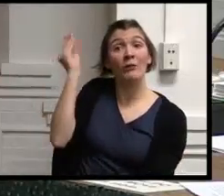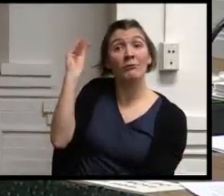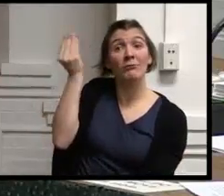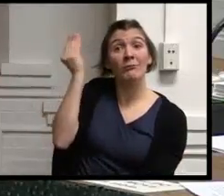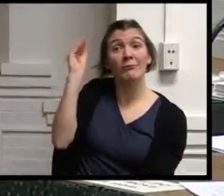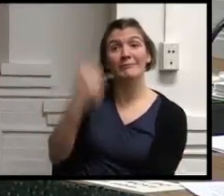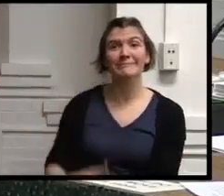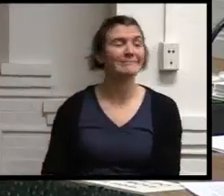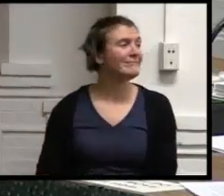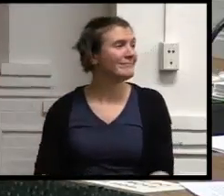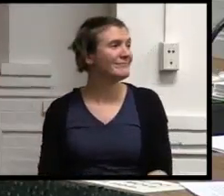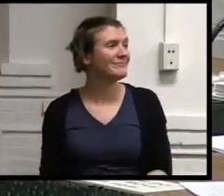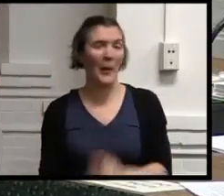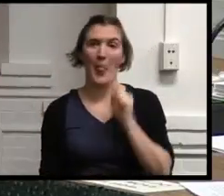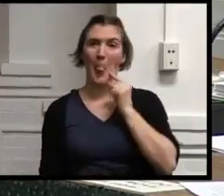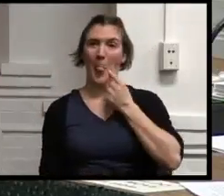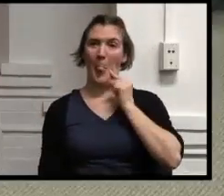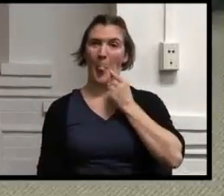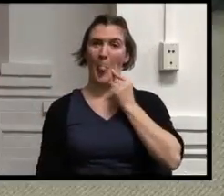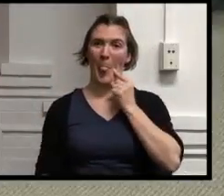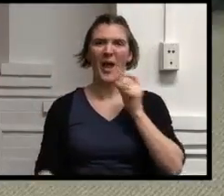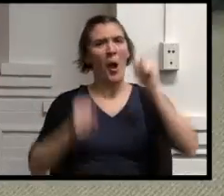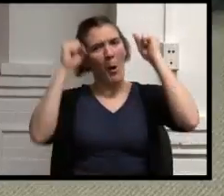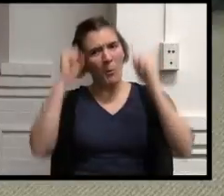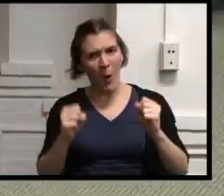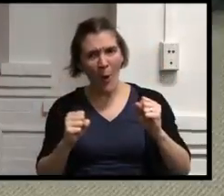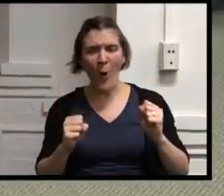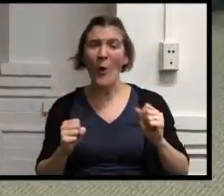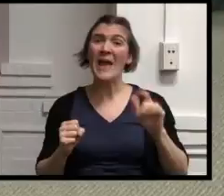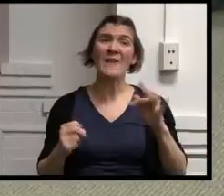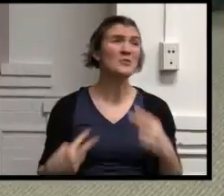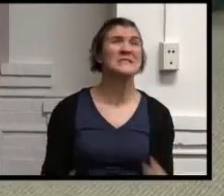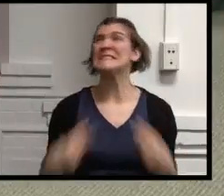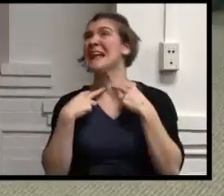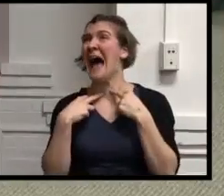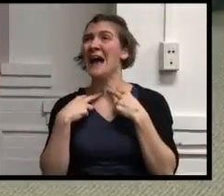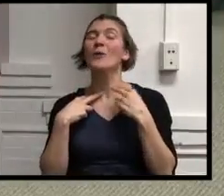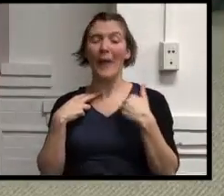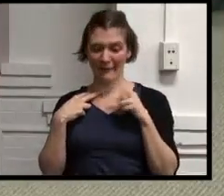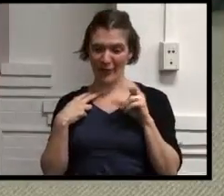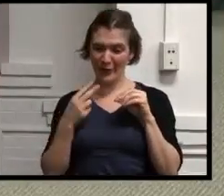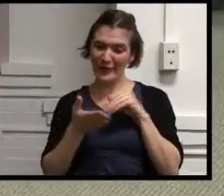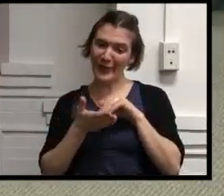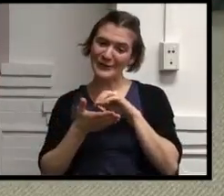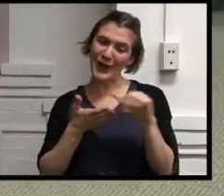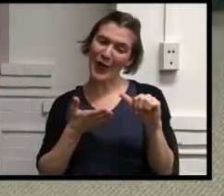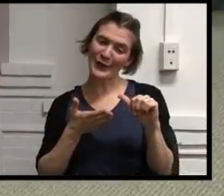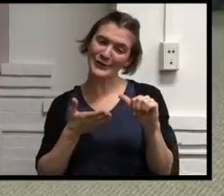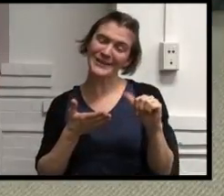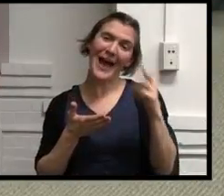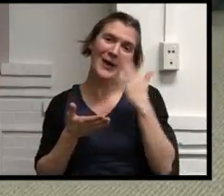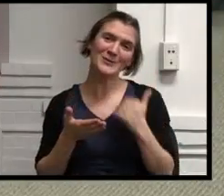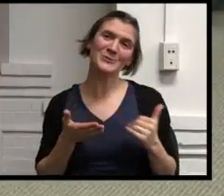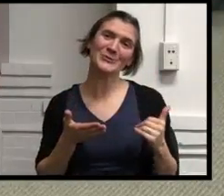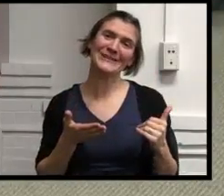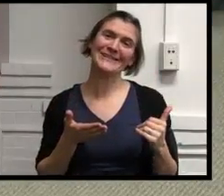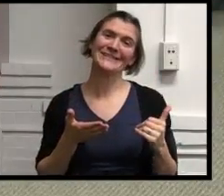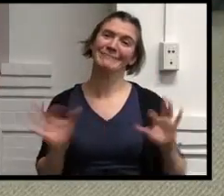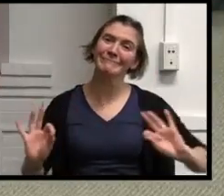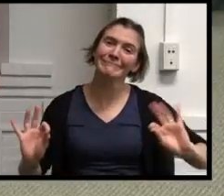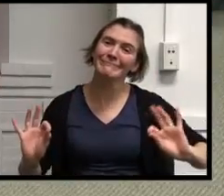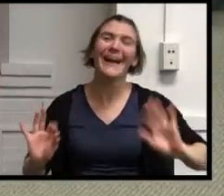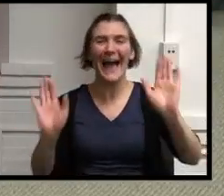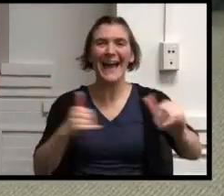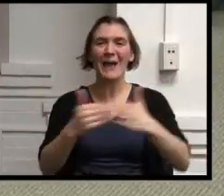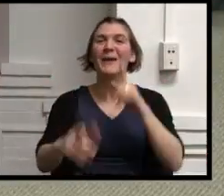So we got that to fall back on. All right, but we're paying for it annually as part of our regular budget. Yes.